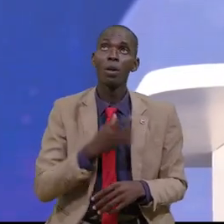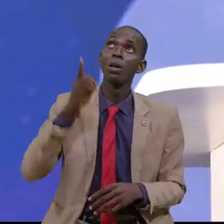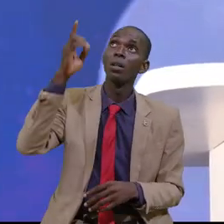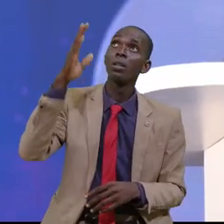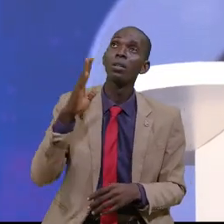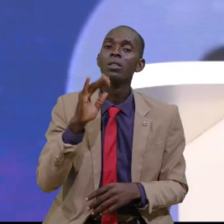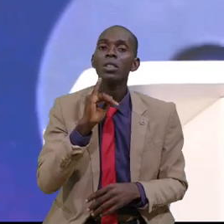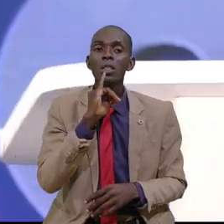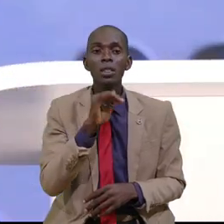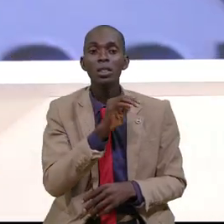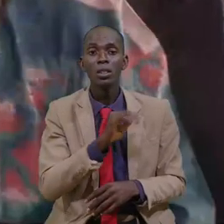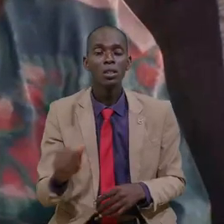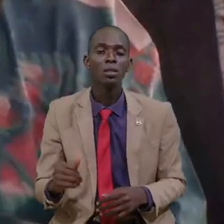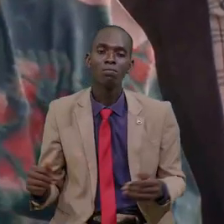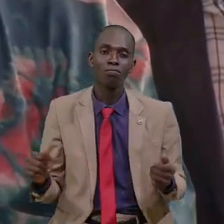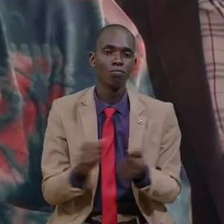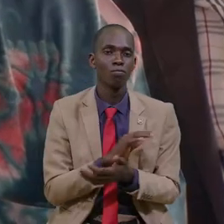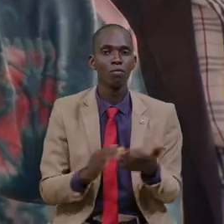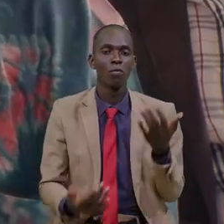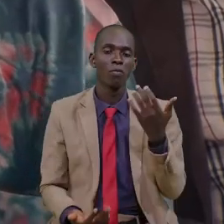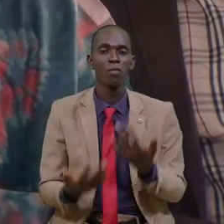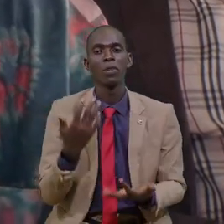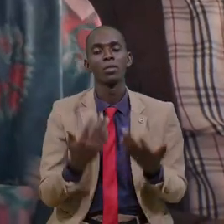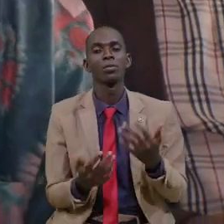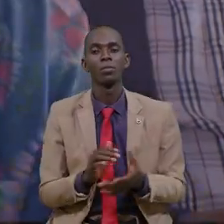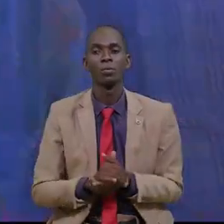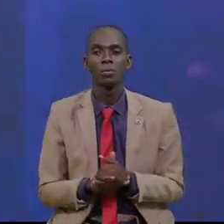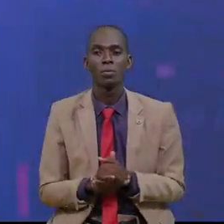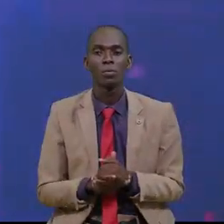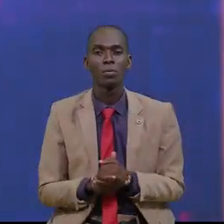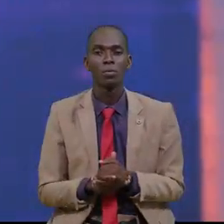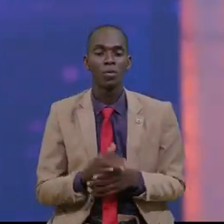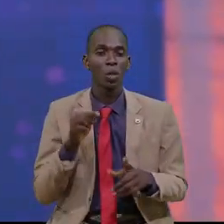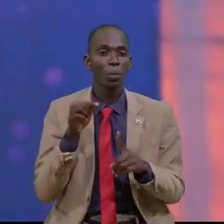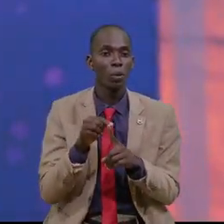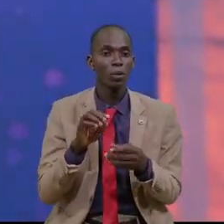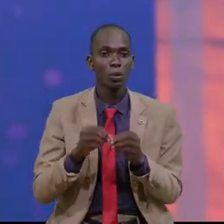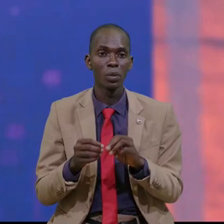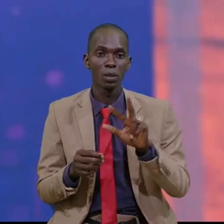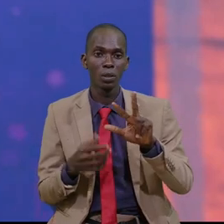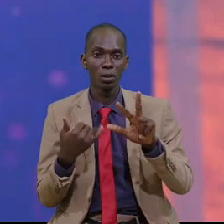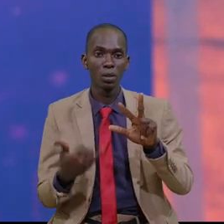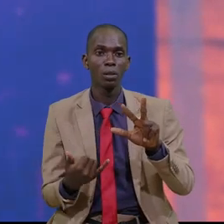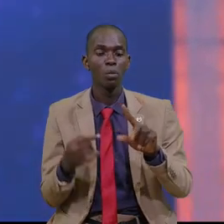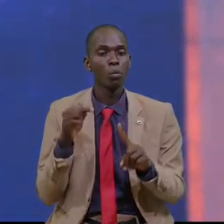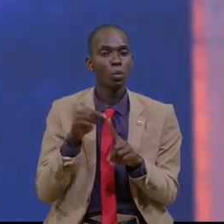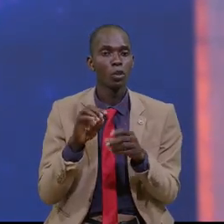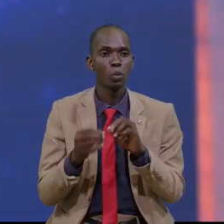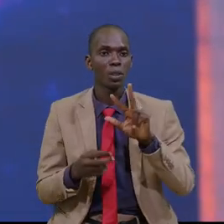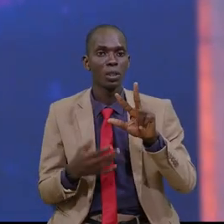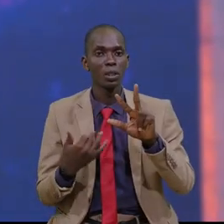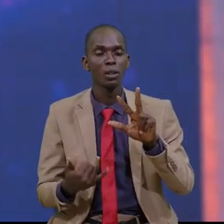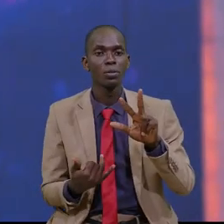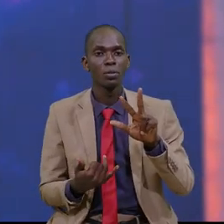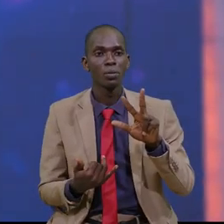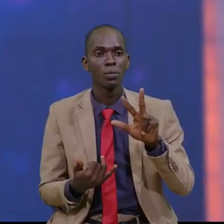a consuming fire. We're coming to point number three now. Point number three, we're looking